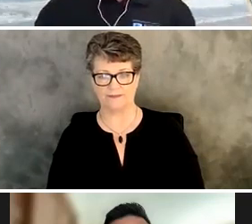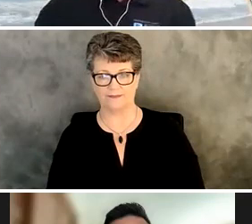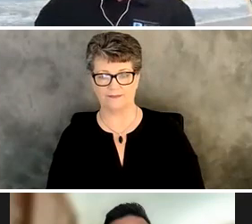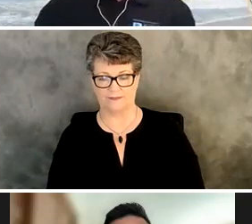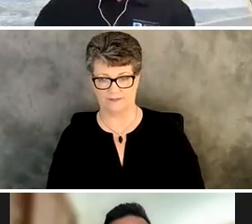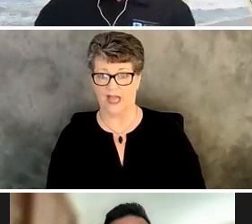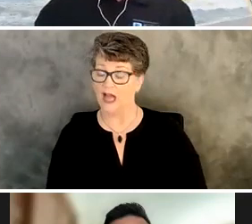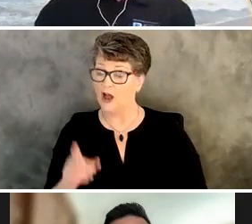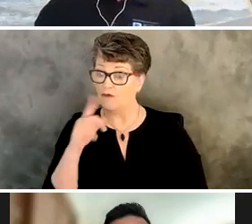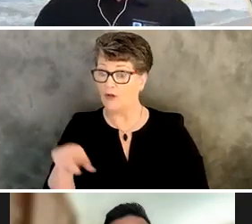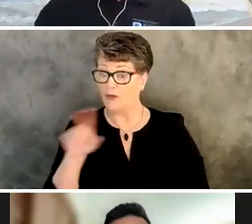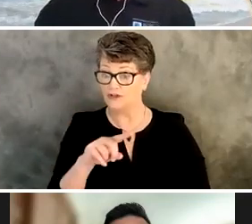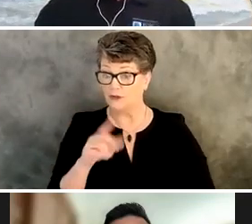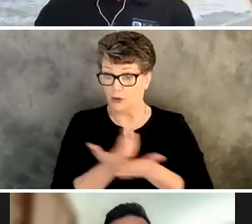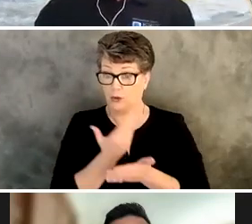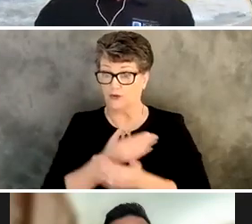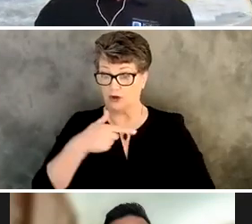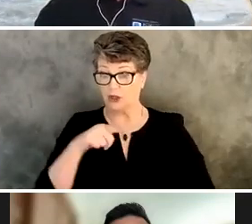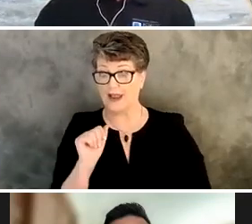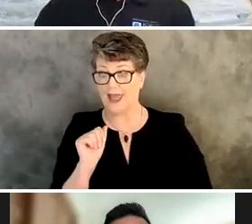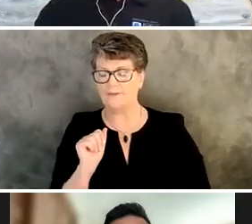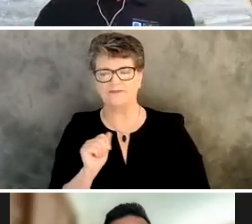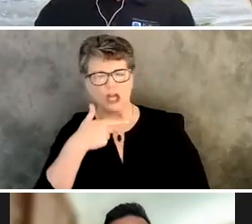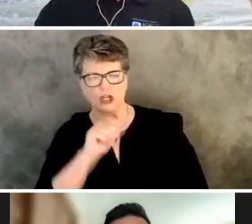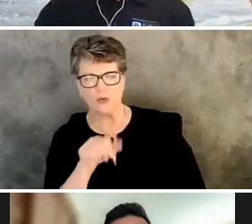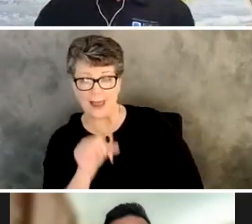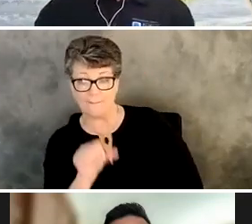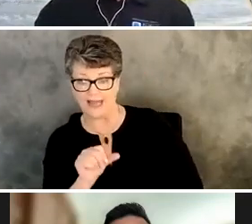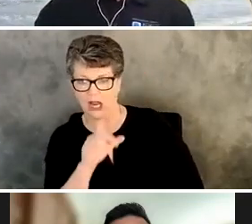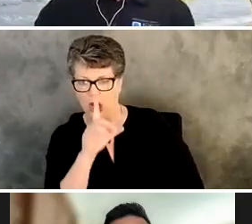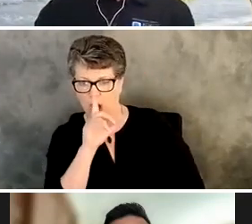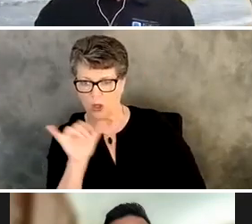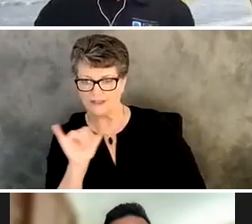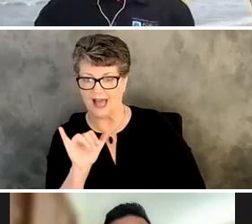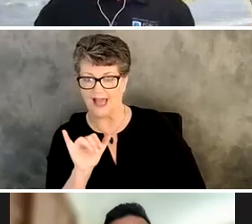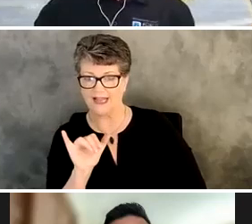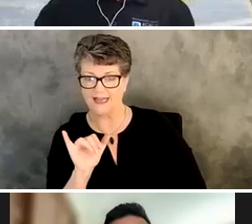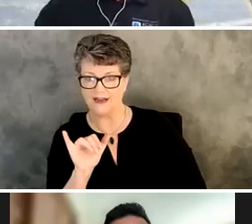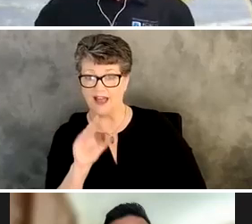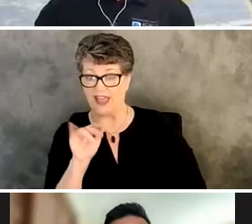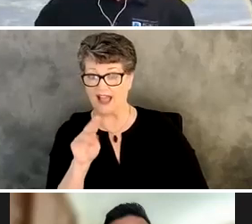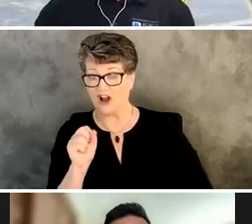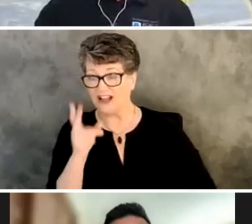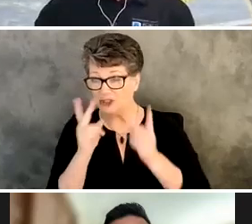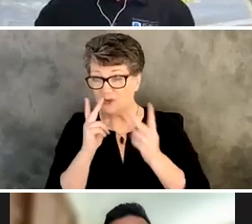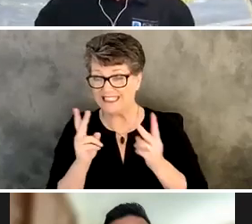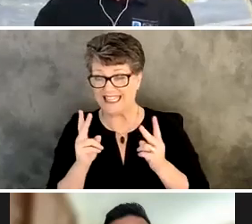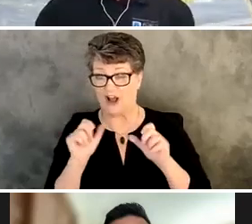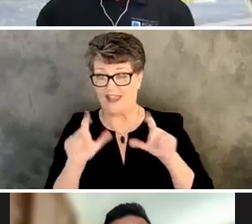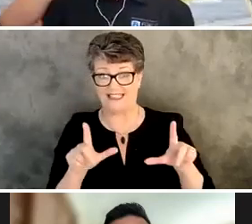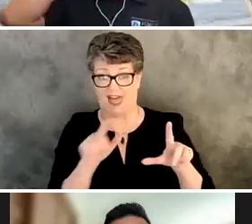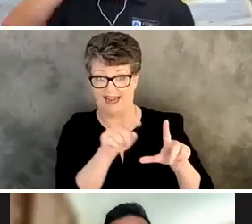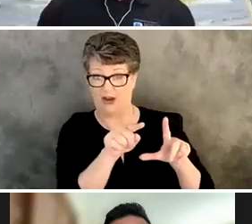And for those of you new to the Q&A button will look just like the icons you see on this slide